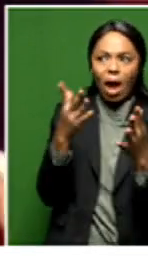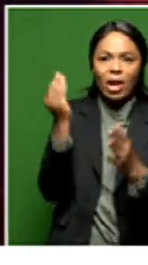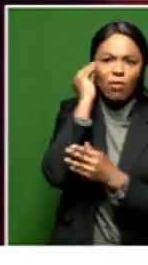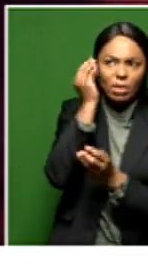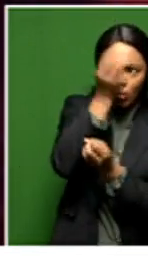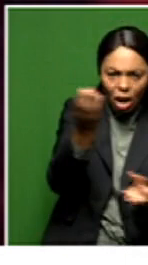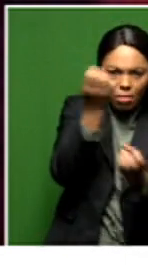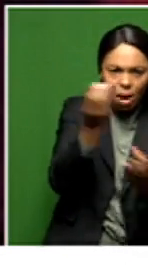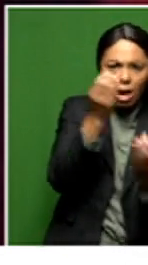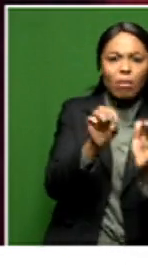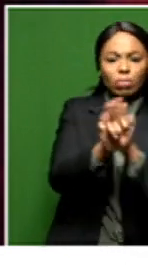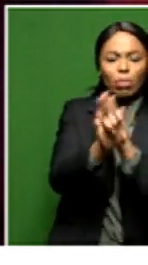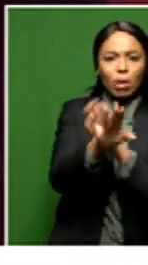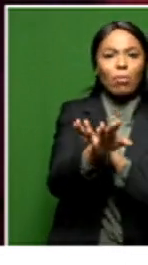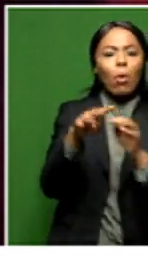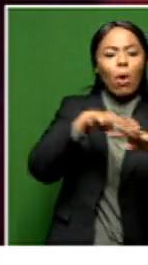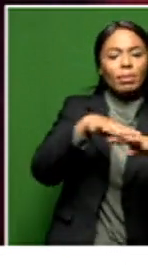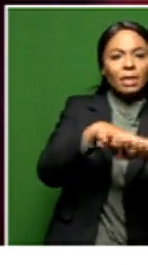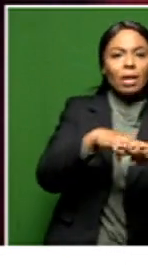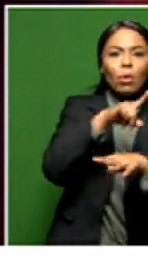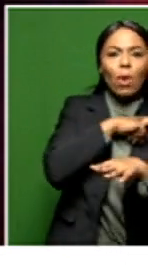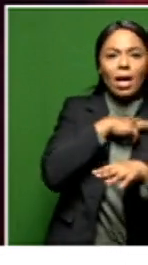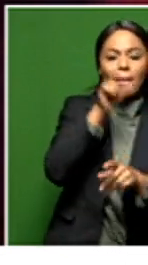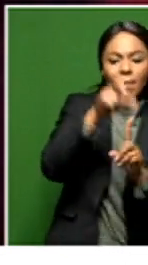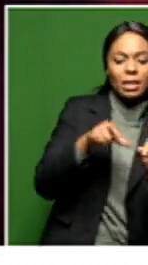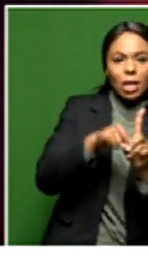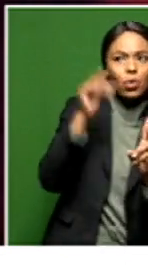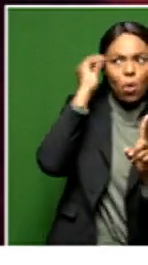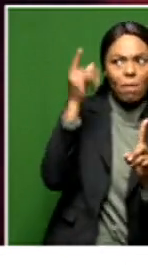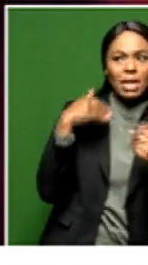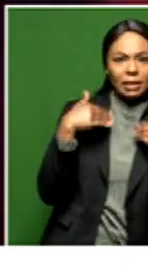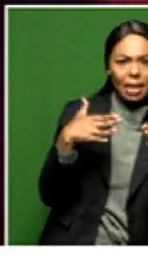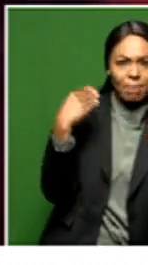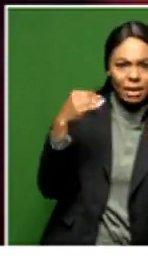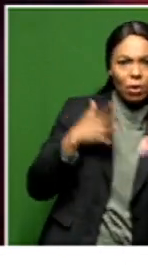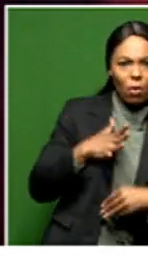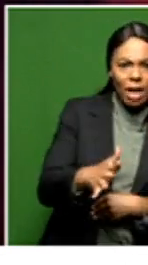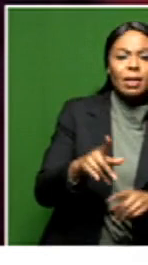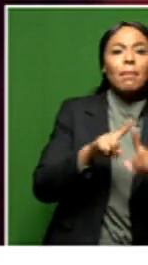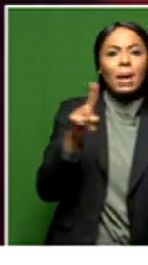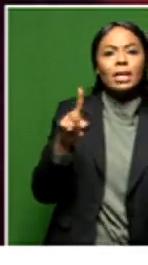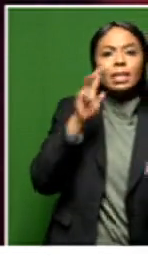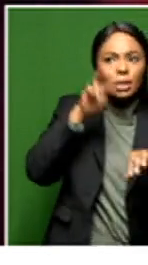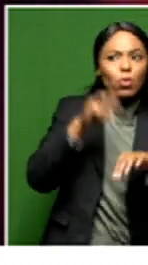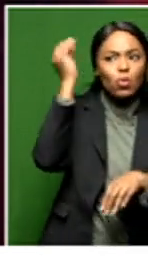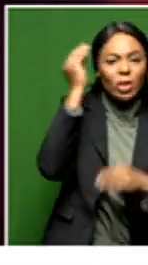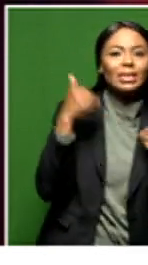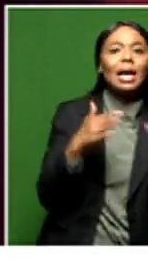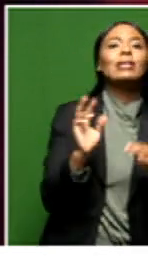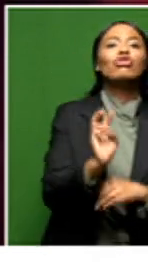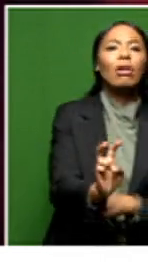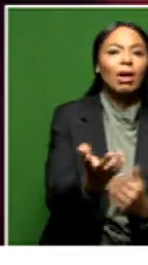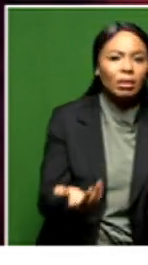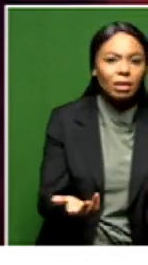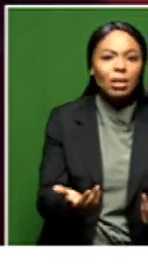are keen to start a small business know where to start? Because that was also something that was holding people back beyond self-esteem, is I do not